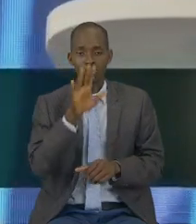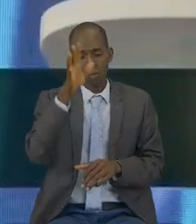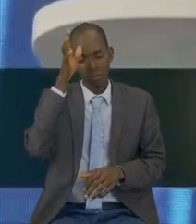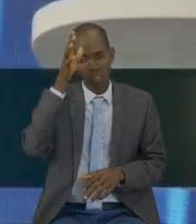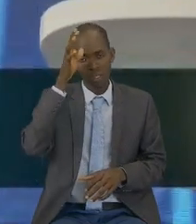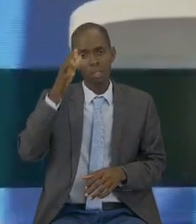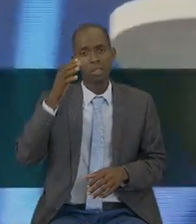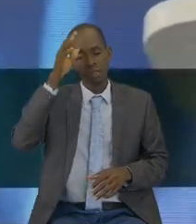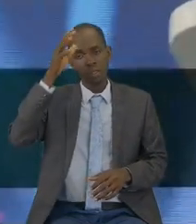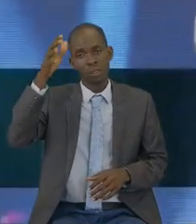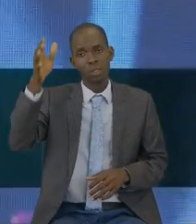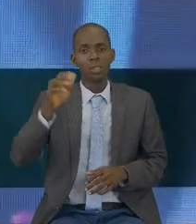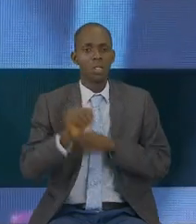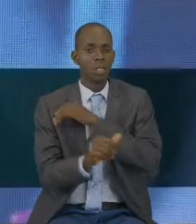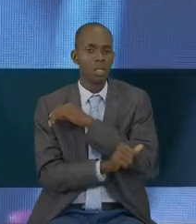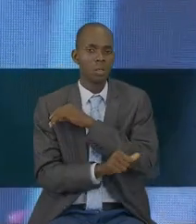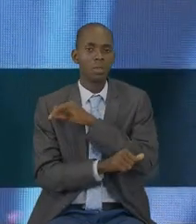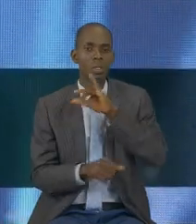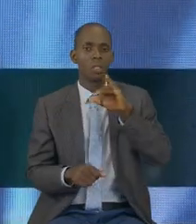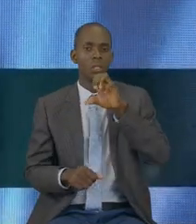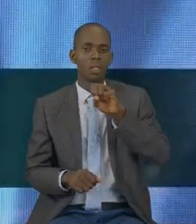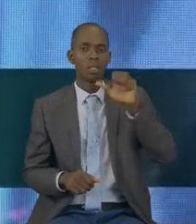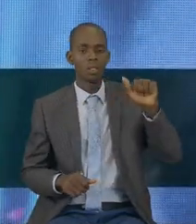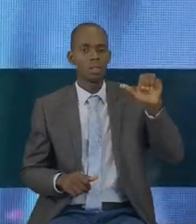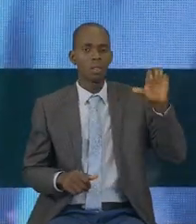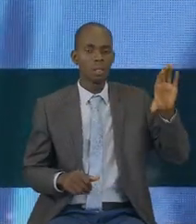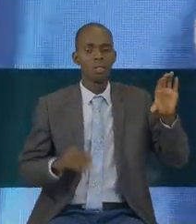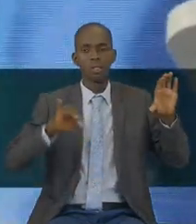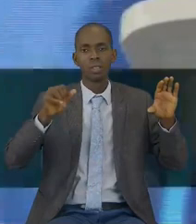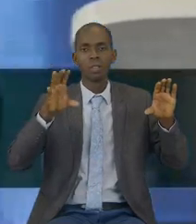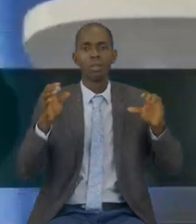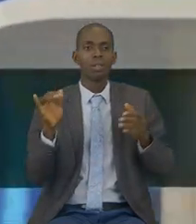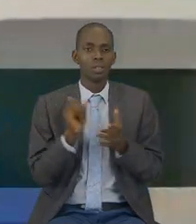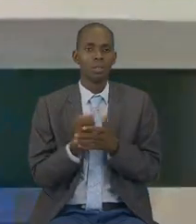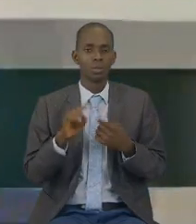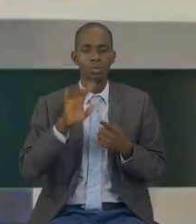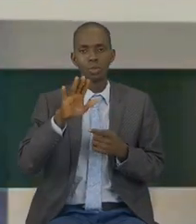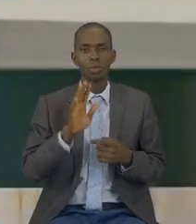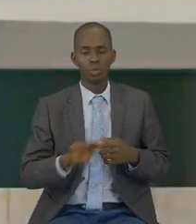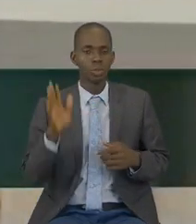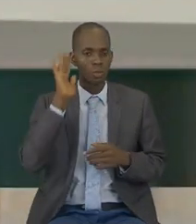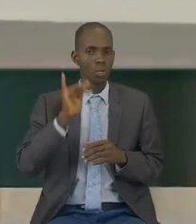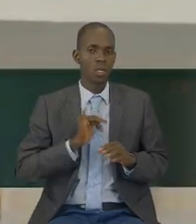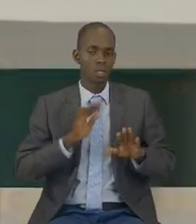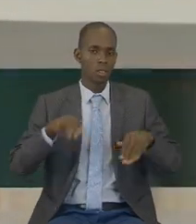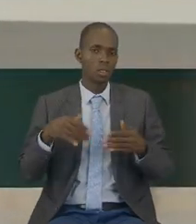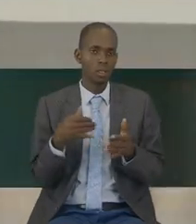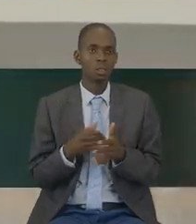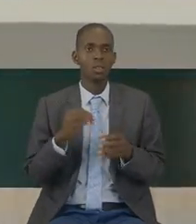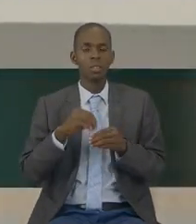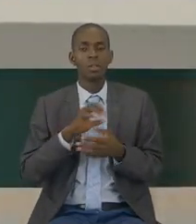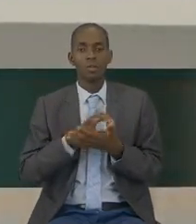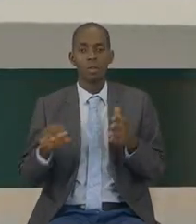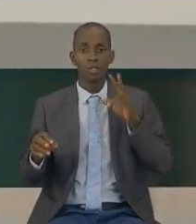to Jacob, saying, unto thy seed will I give it. Look at verse 2. In verse 2, and I